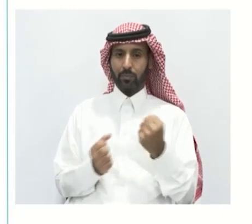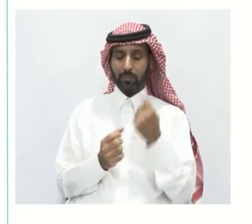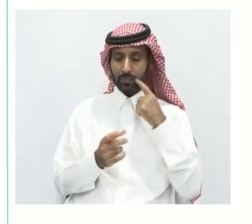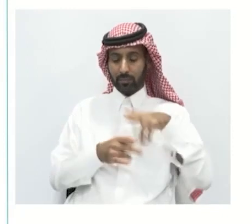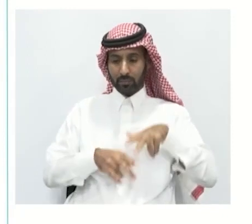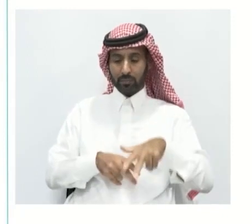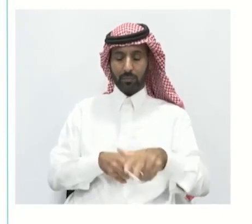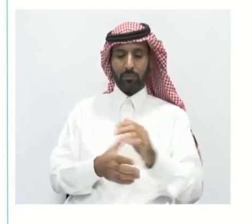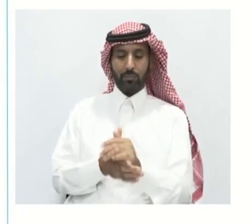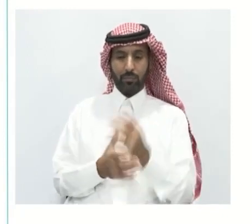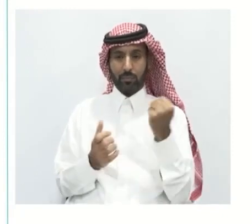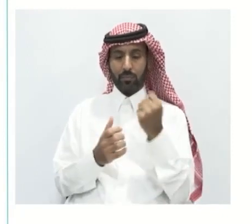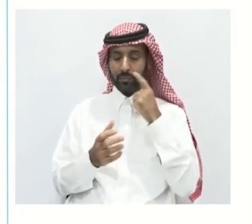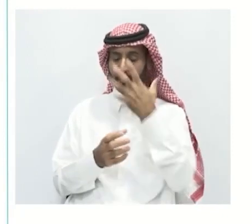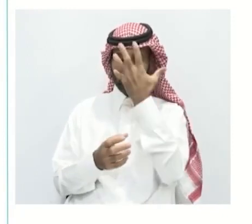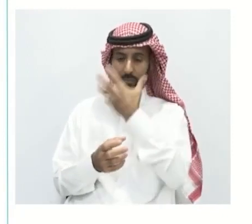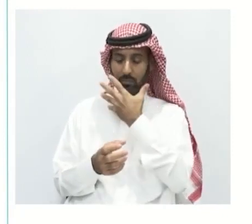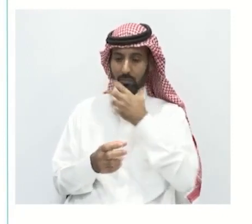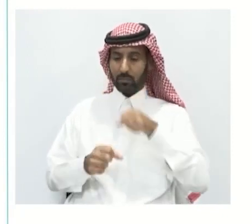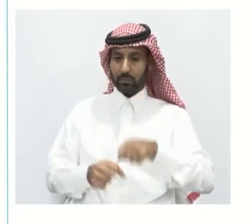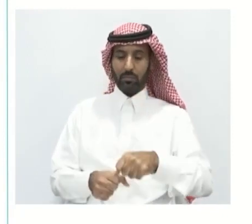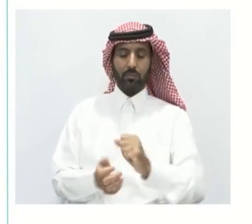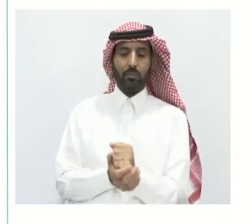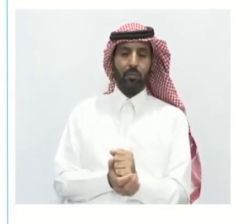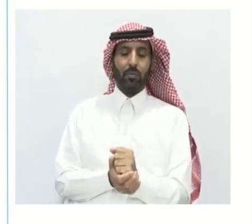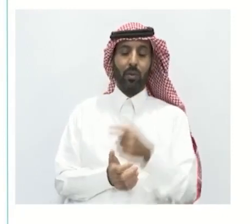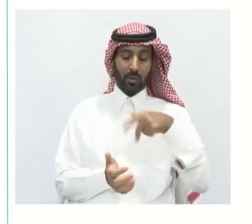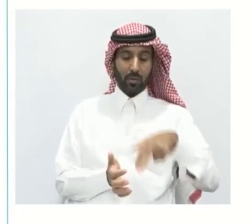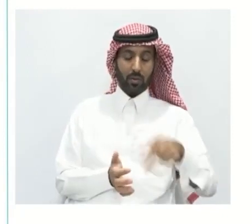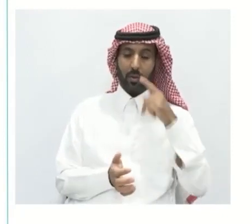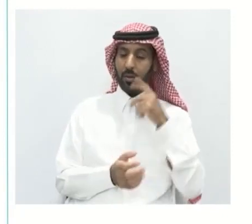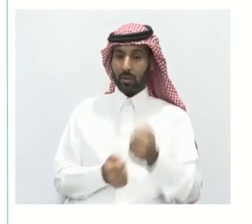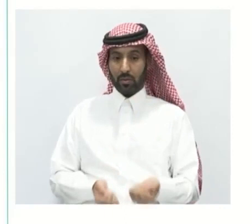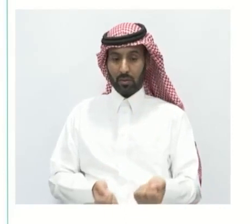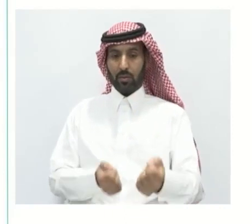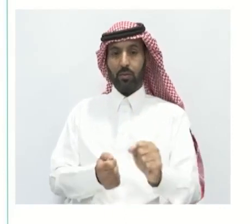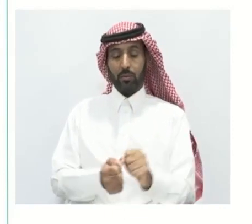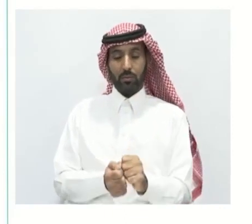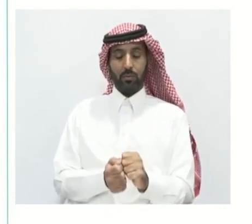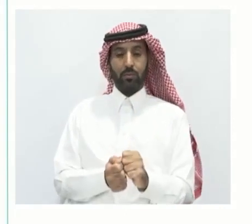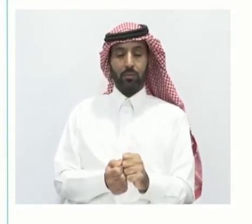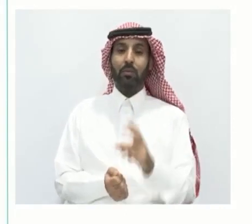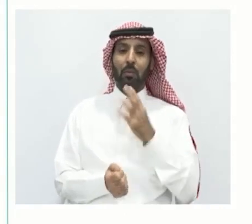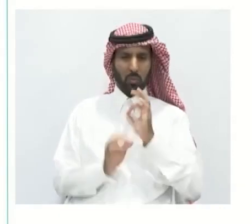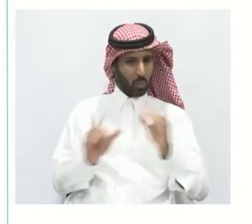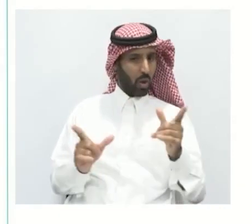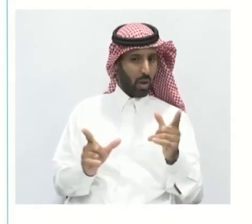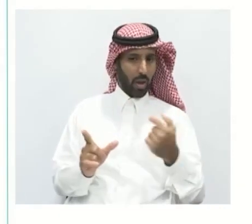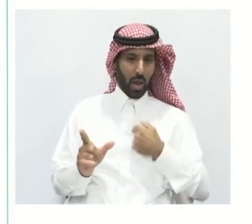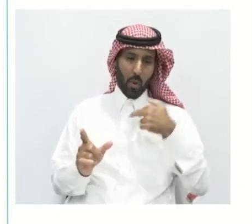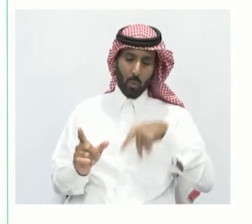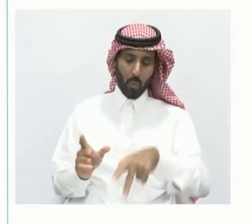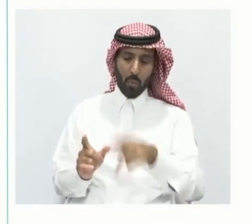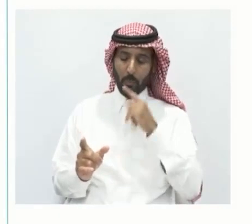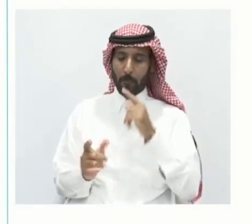the ski and snow store to buy a ski mask. I go to the supermarket. Yes, this is very obvious. I went